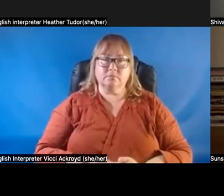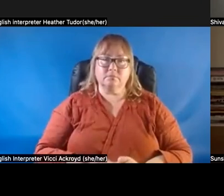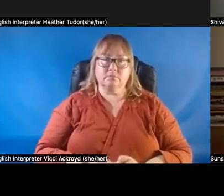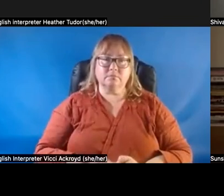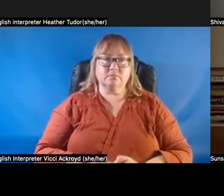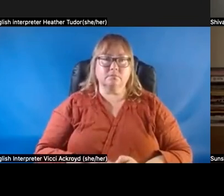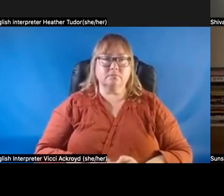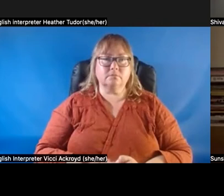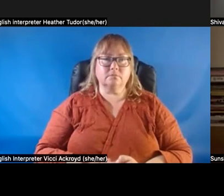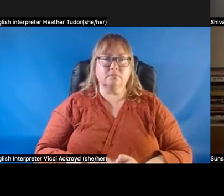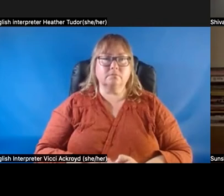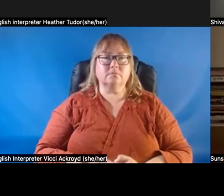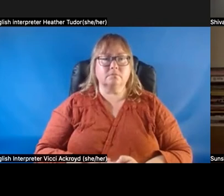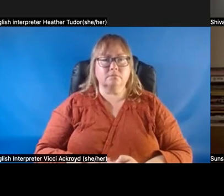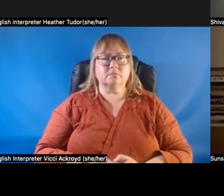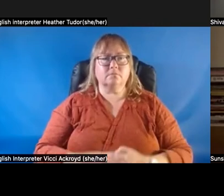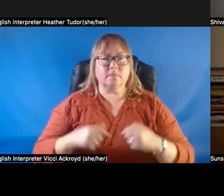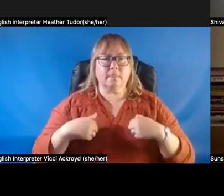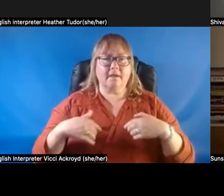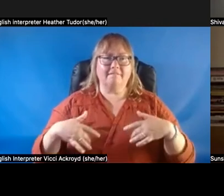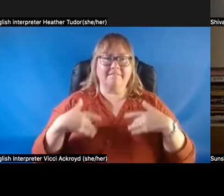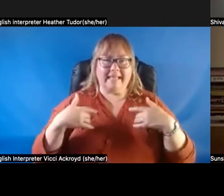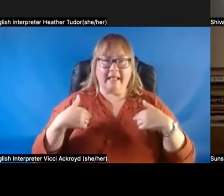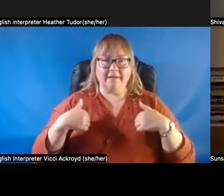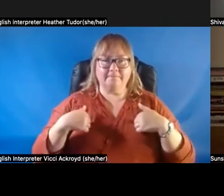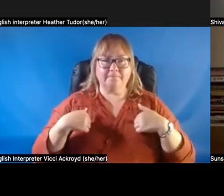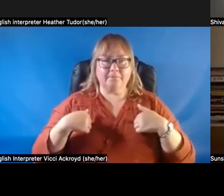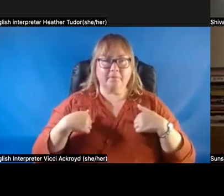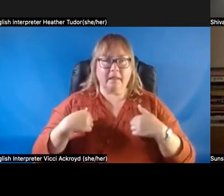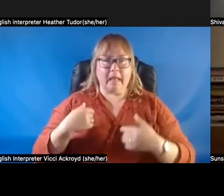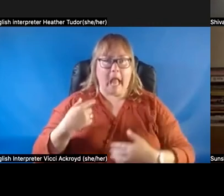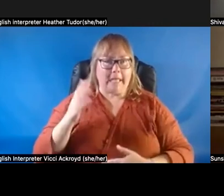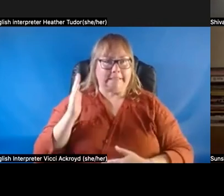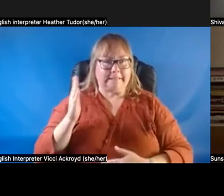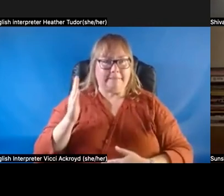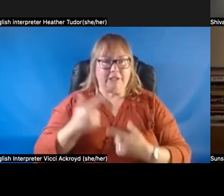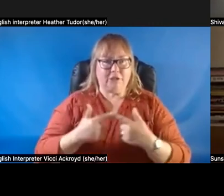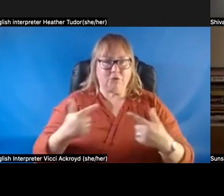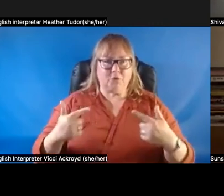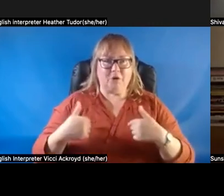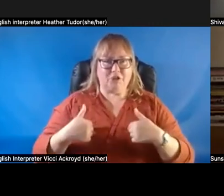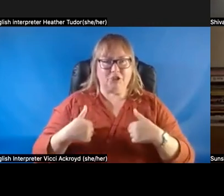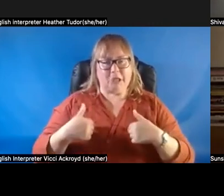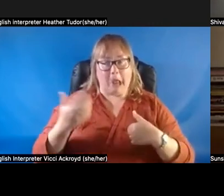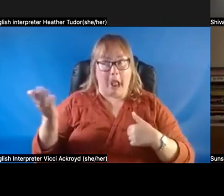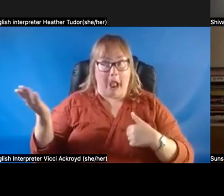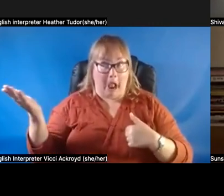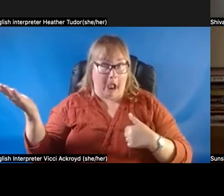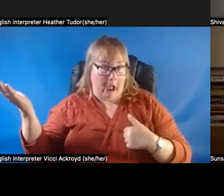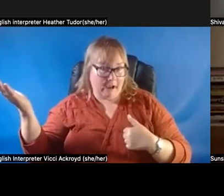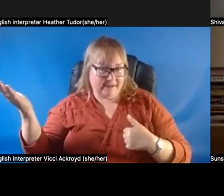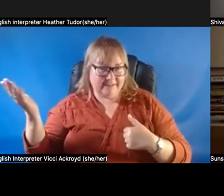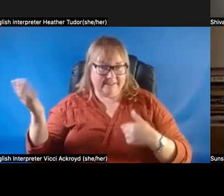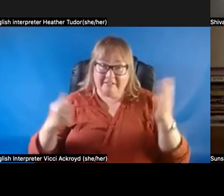I think I feel like I'm the one who is the only one speaking. So please please intervene, Aaliah and